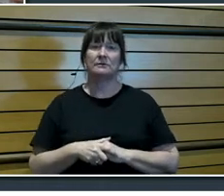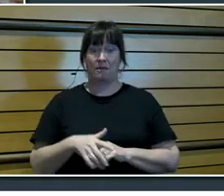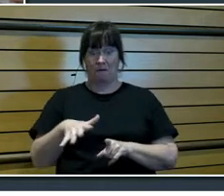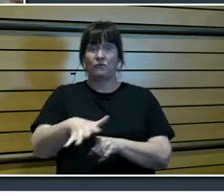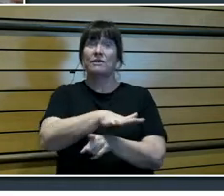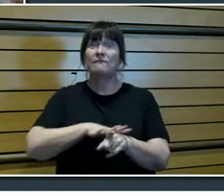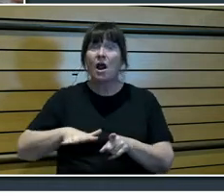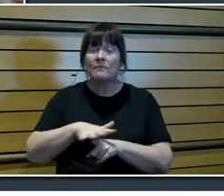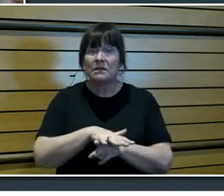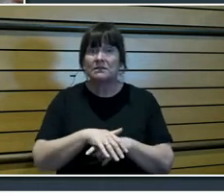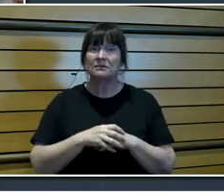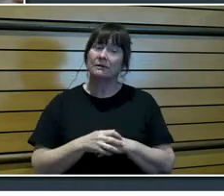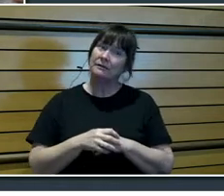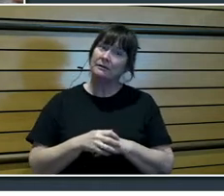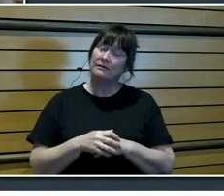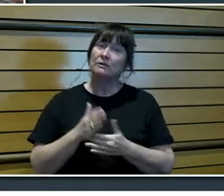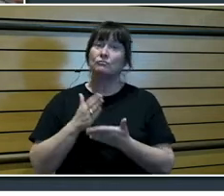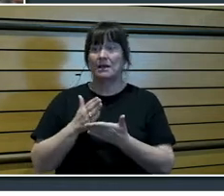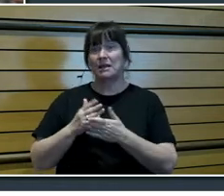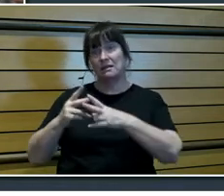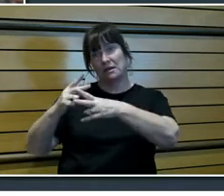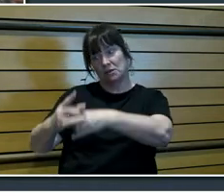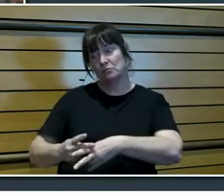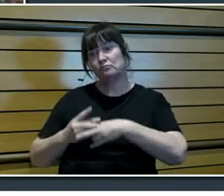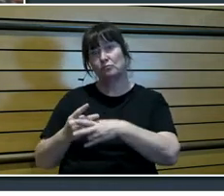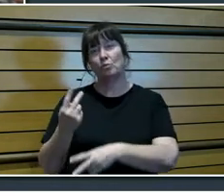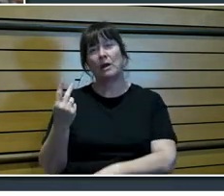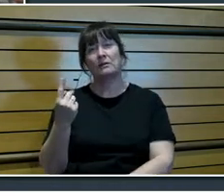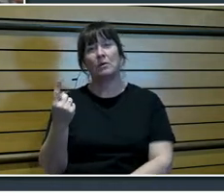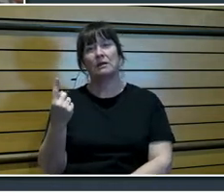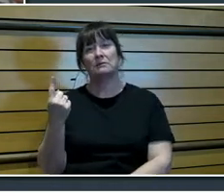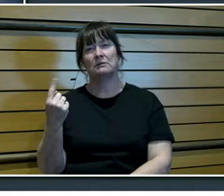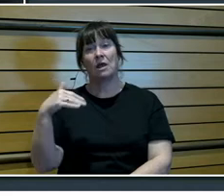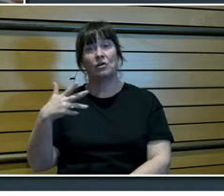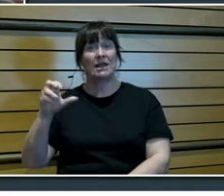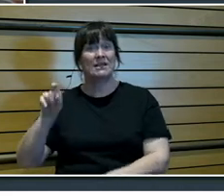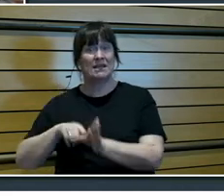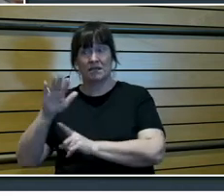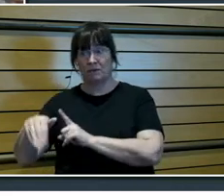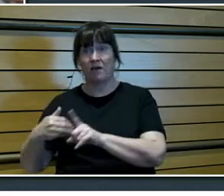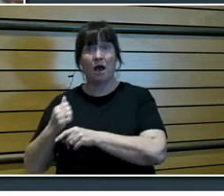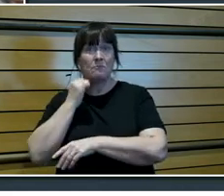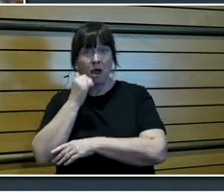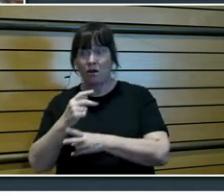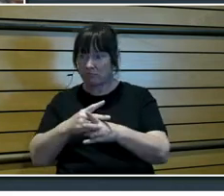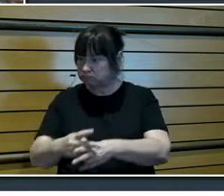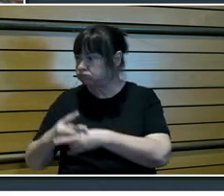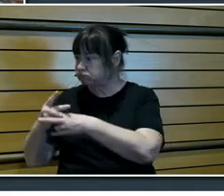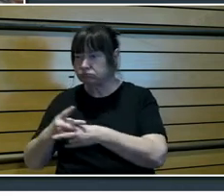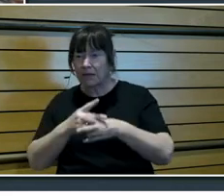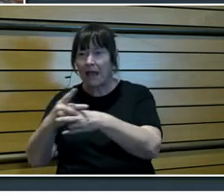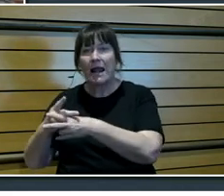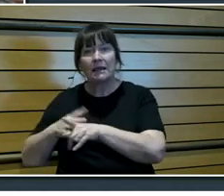Environmentally, it would be hard to argue that the stewardship of the last 180 years has protected or enhanced our